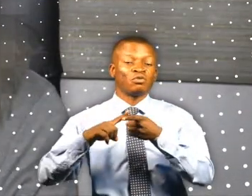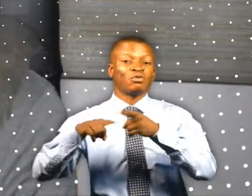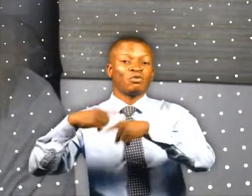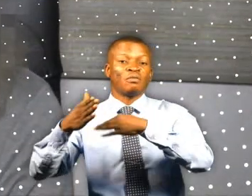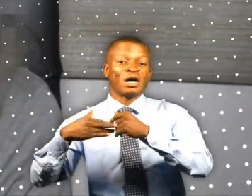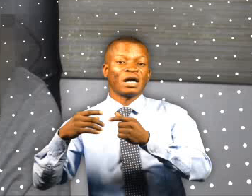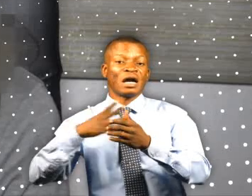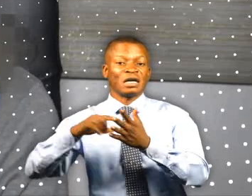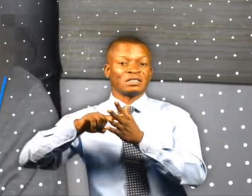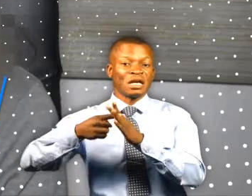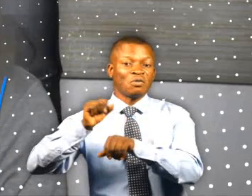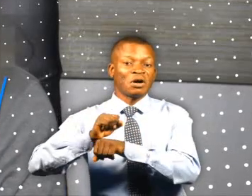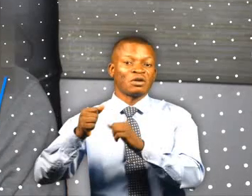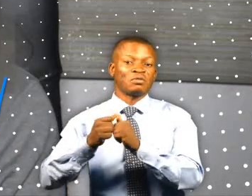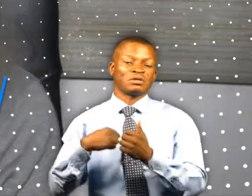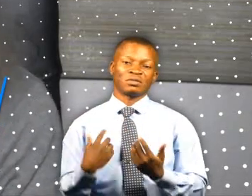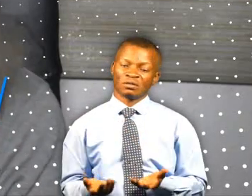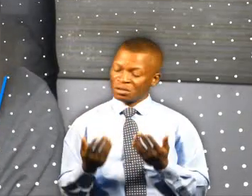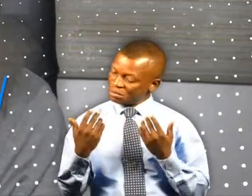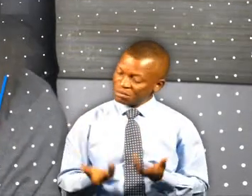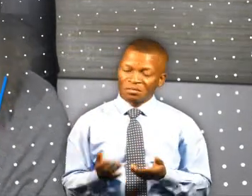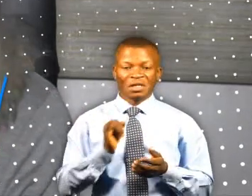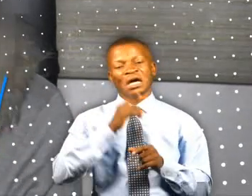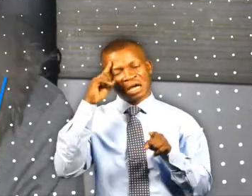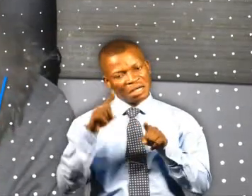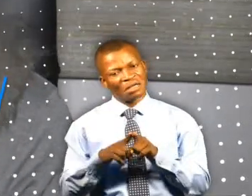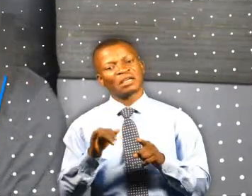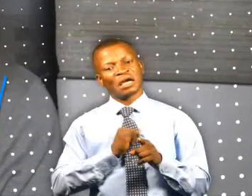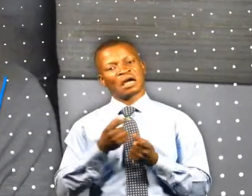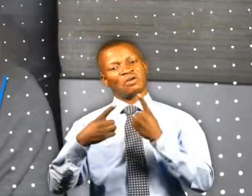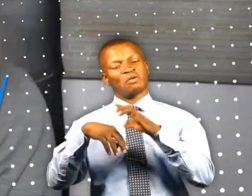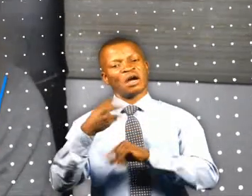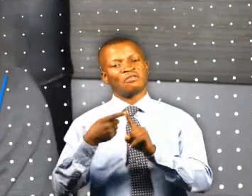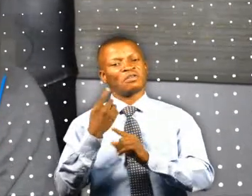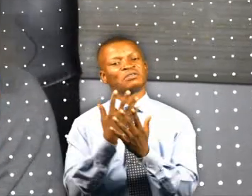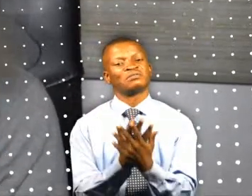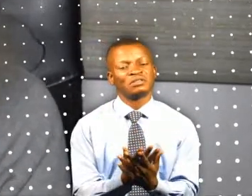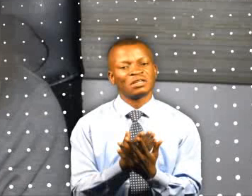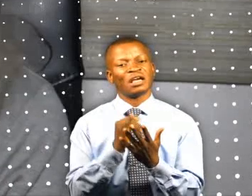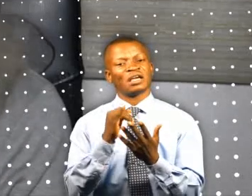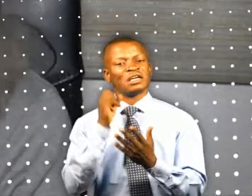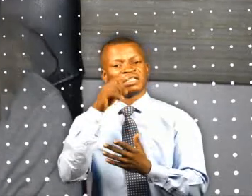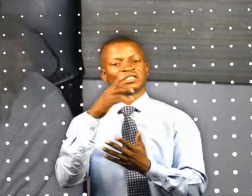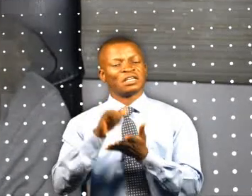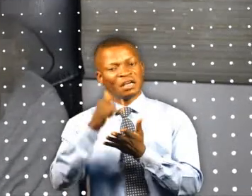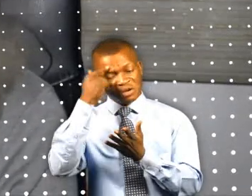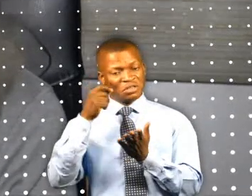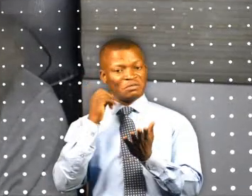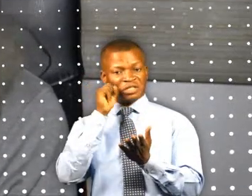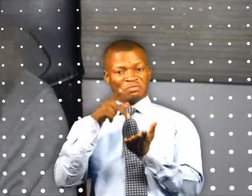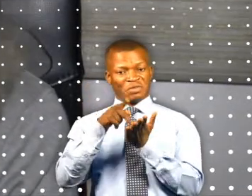that means I have to go back and start working with her. So I agreed. I come out from the cell. She said